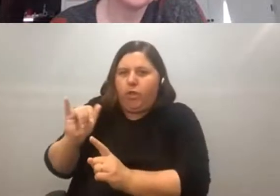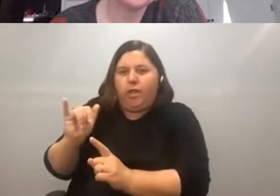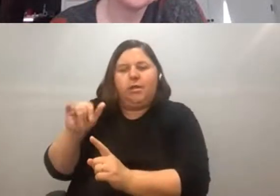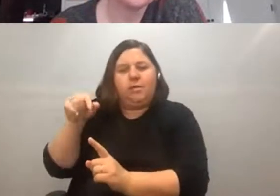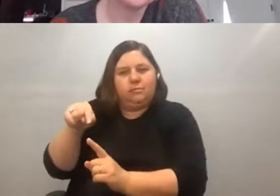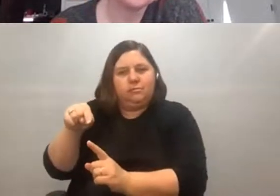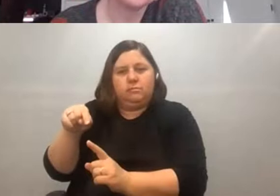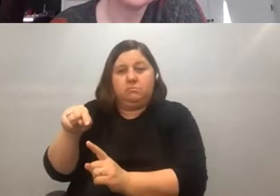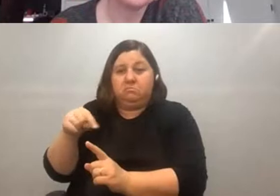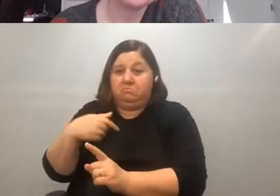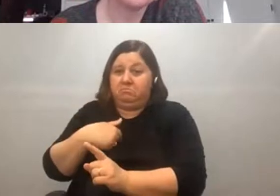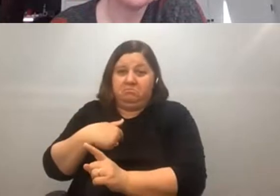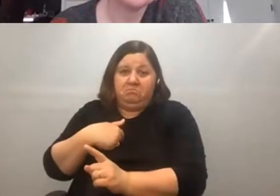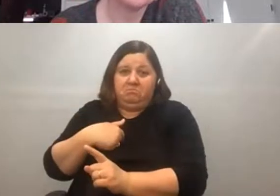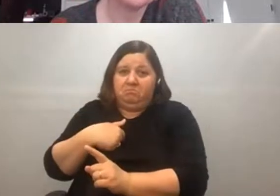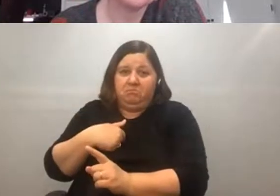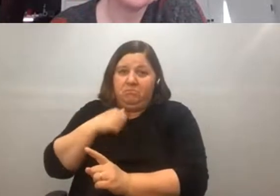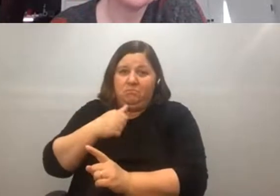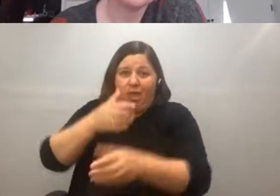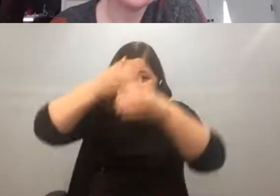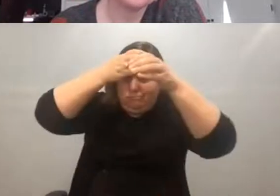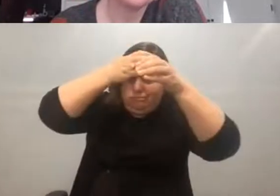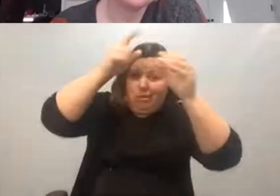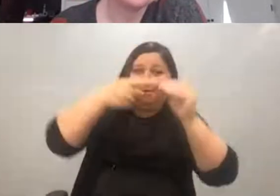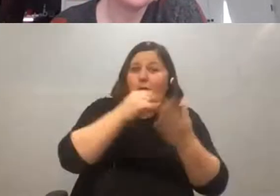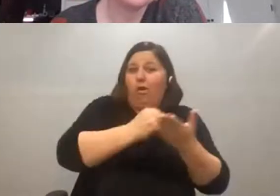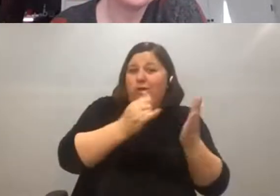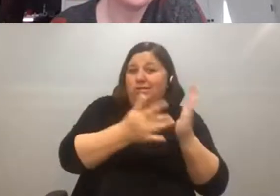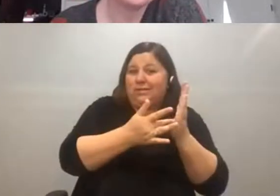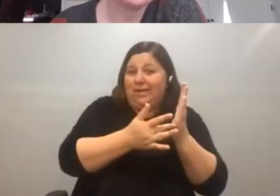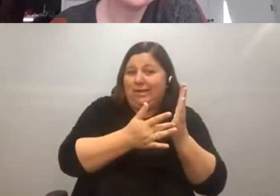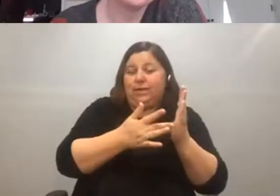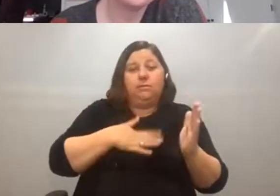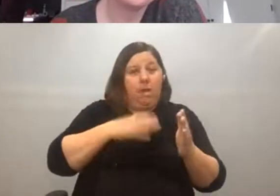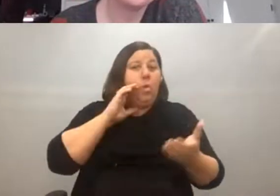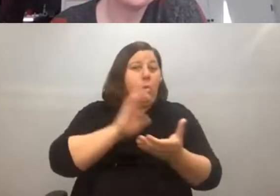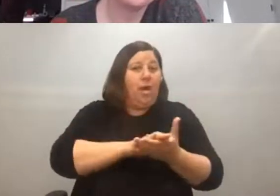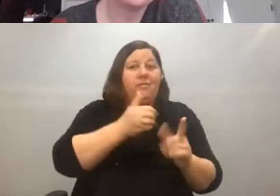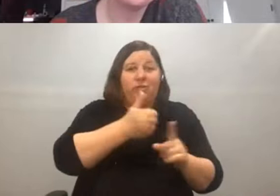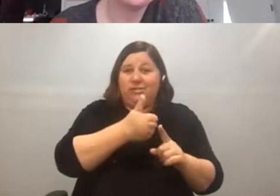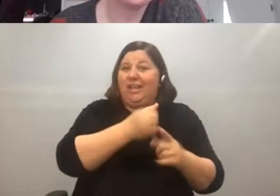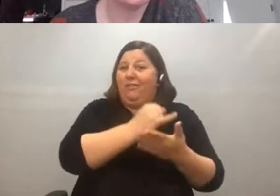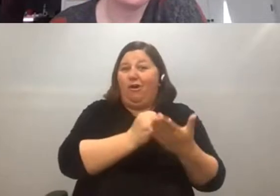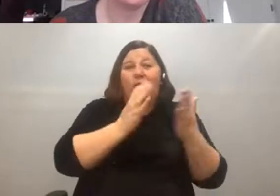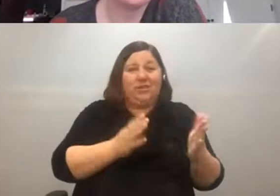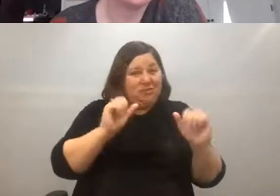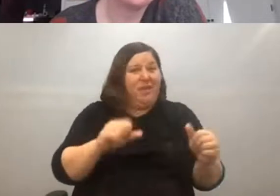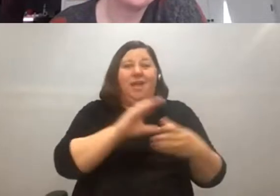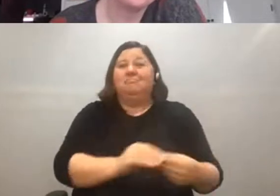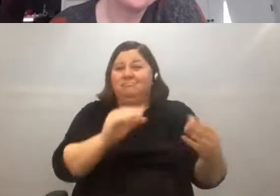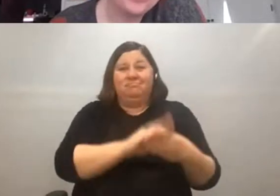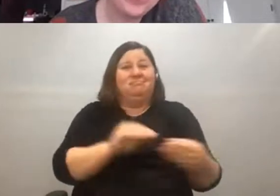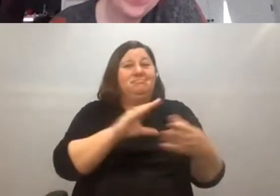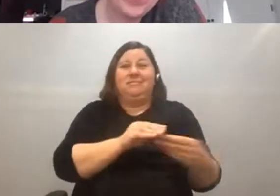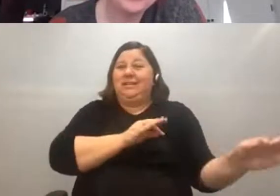while i don't know much about technique uh my wife is an artist and she she can explain all that stuff to me and still